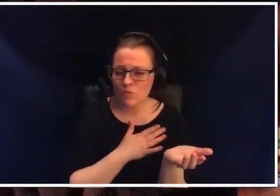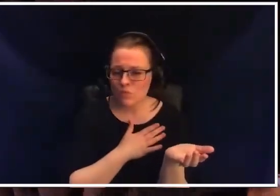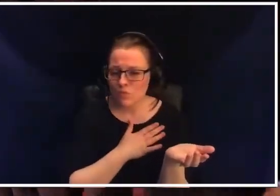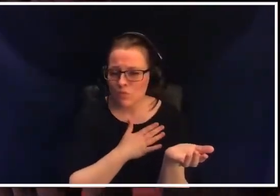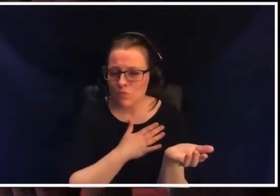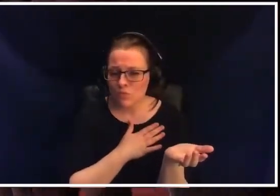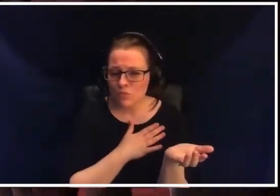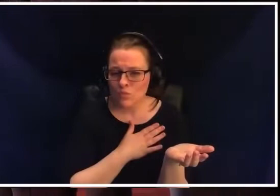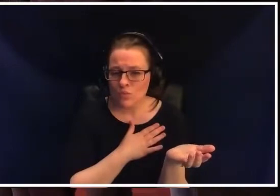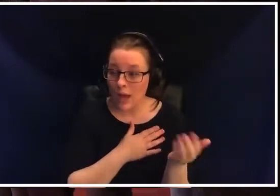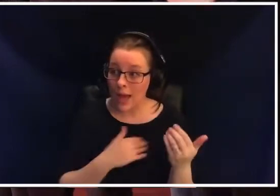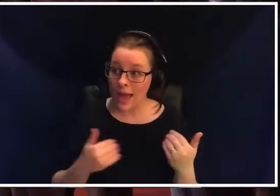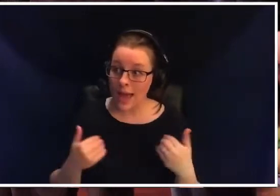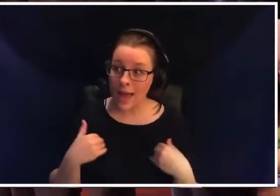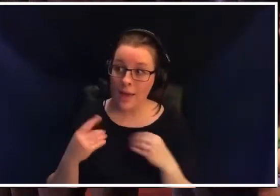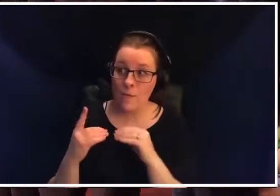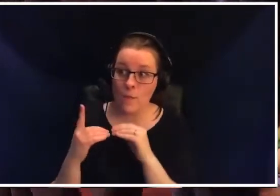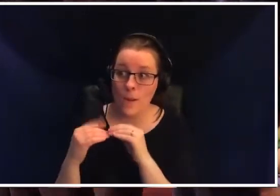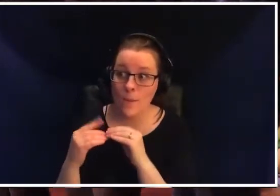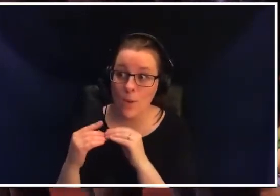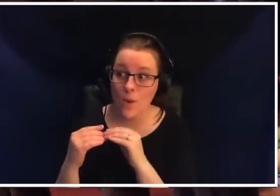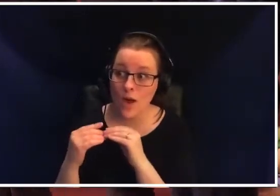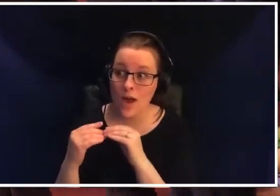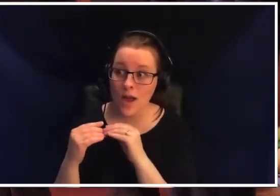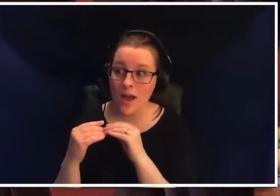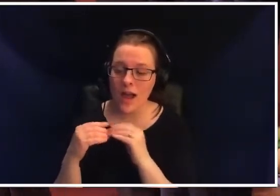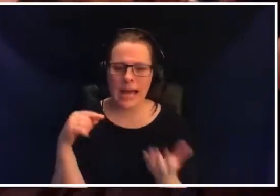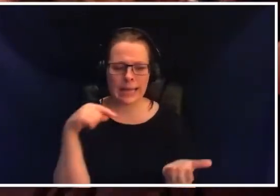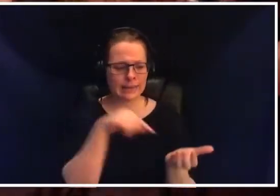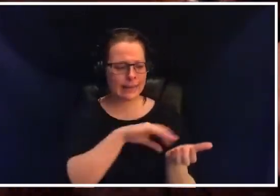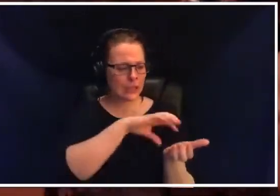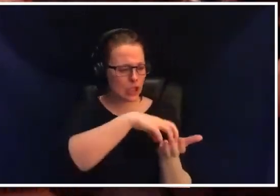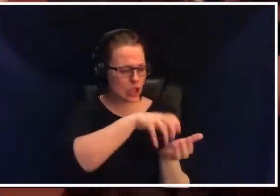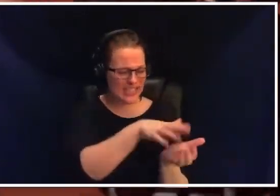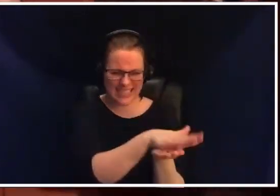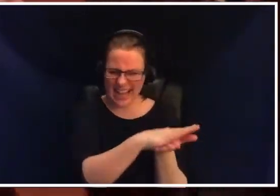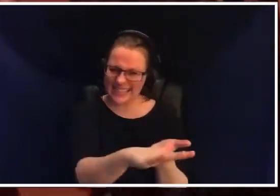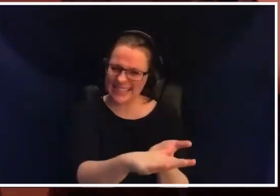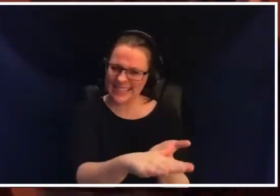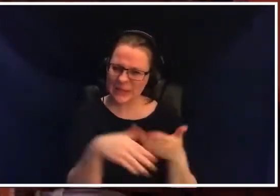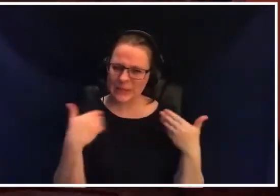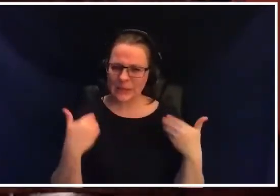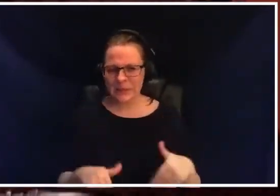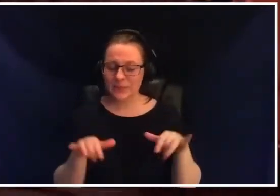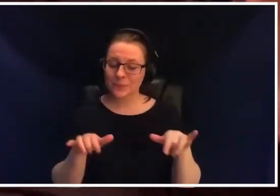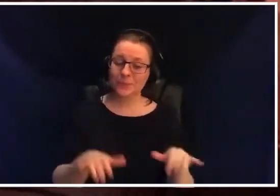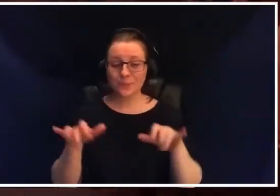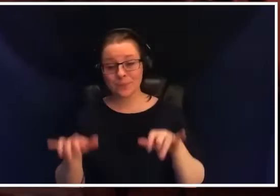another. These cookies are nice.